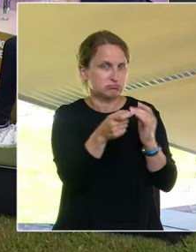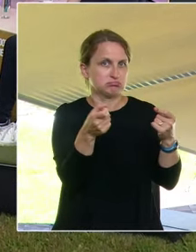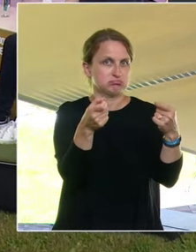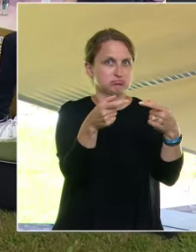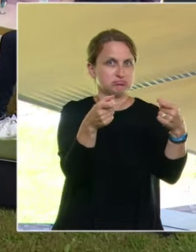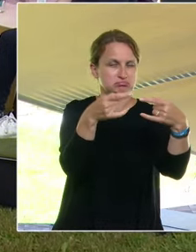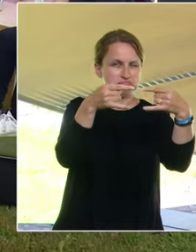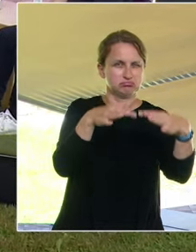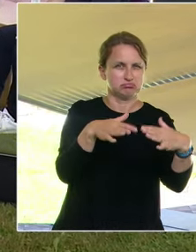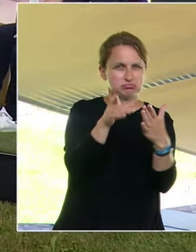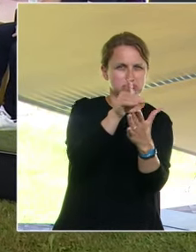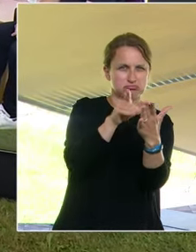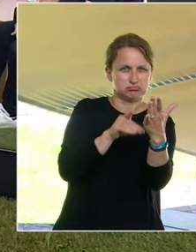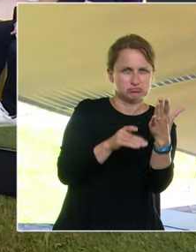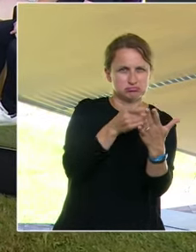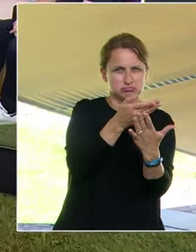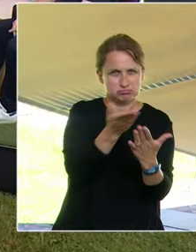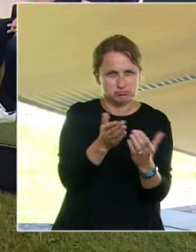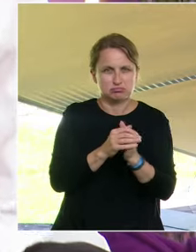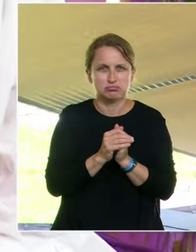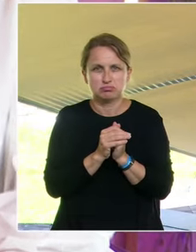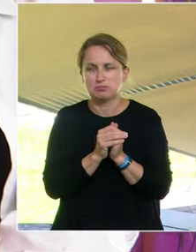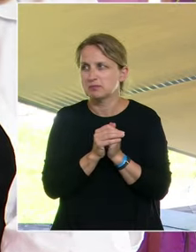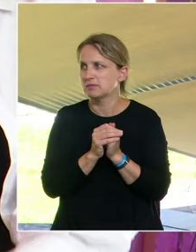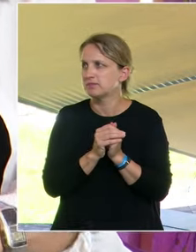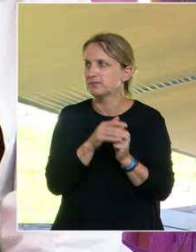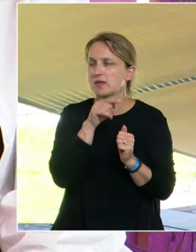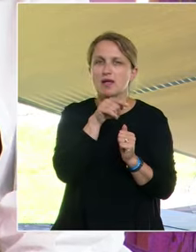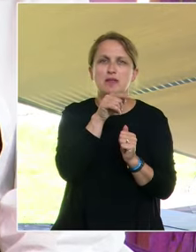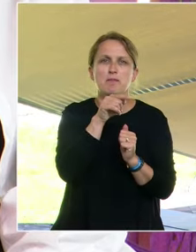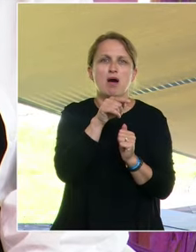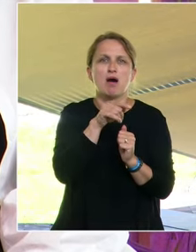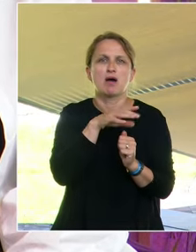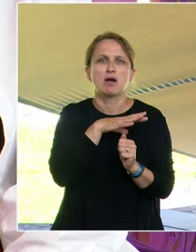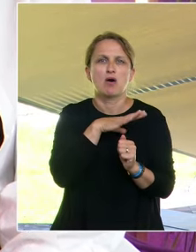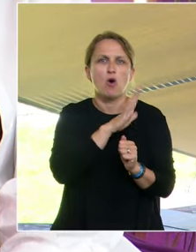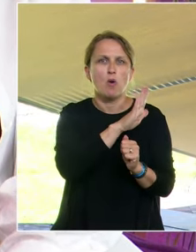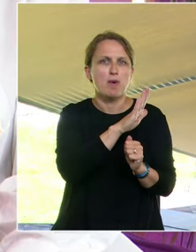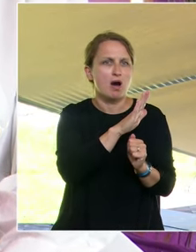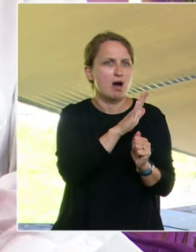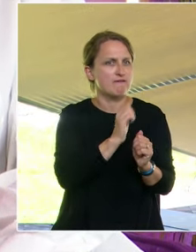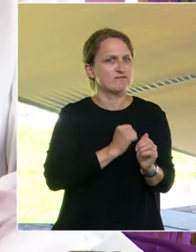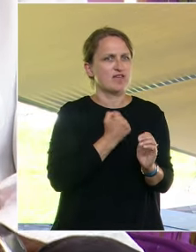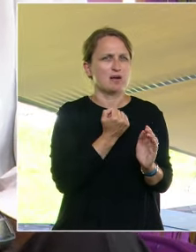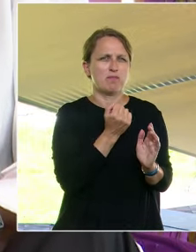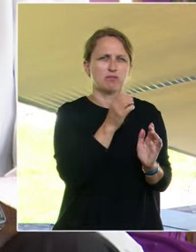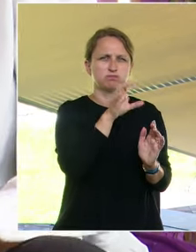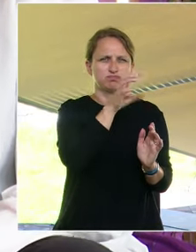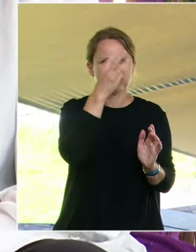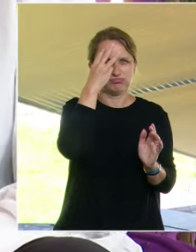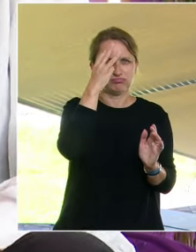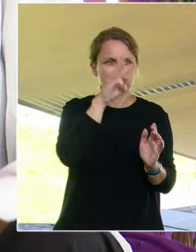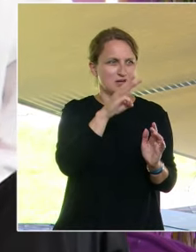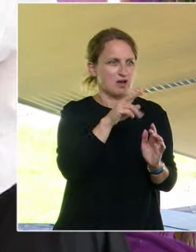She's also very much hydrating us through the Haga brand. Well, make sure to drink water, it's awfully